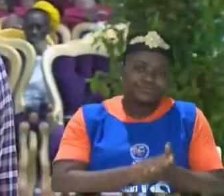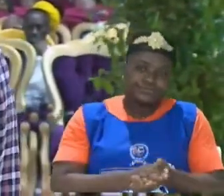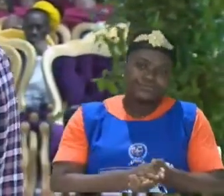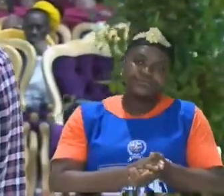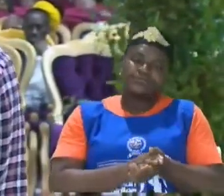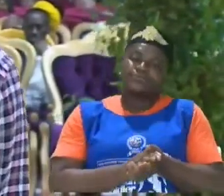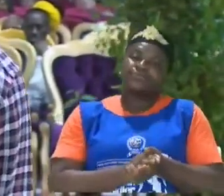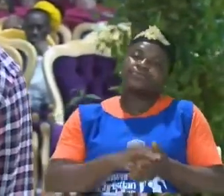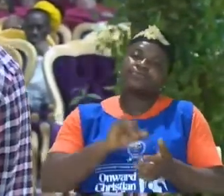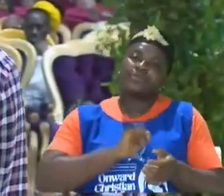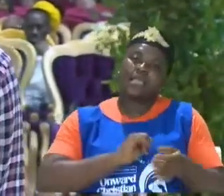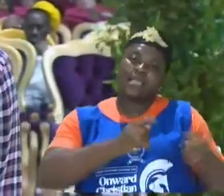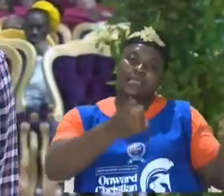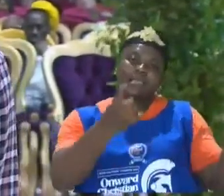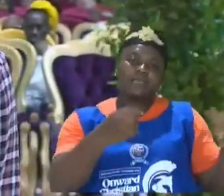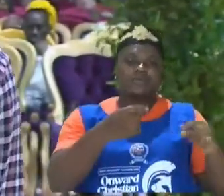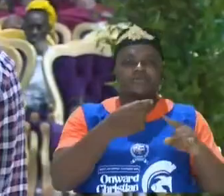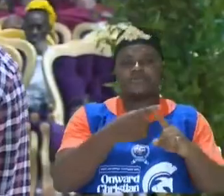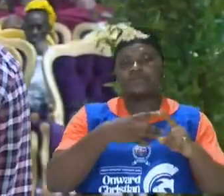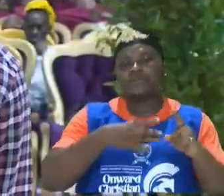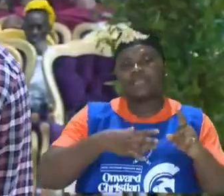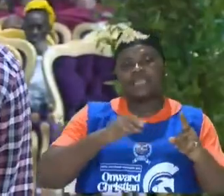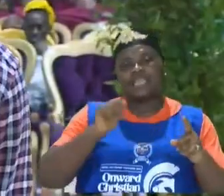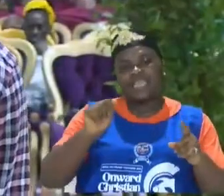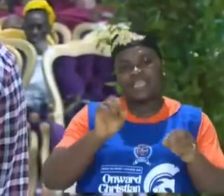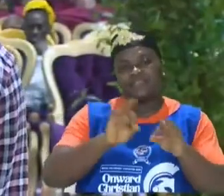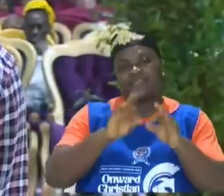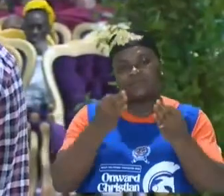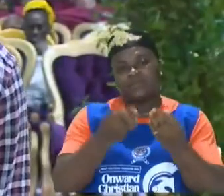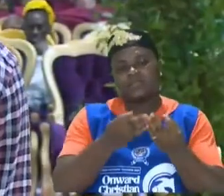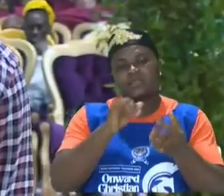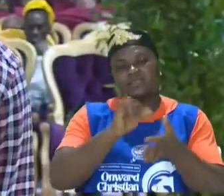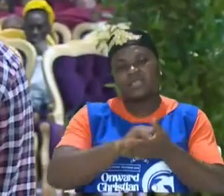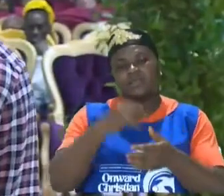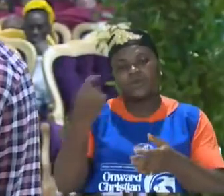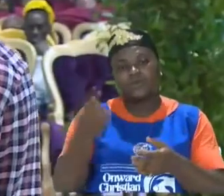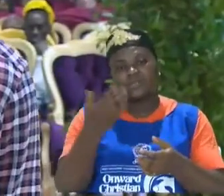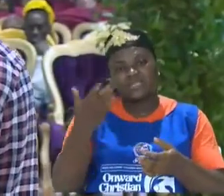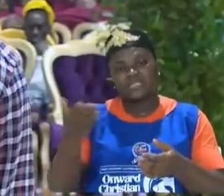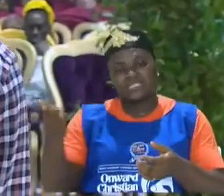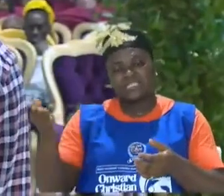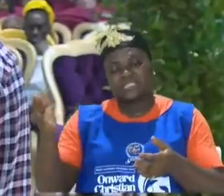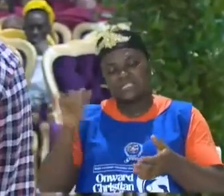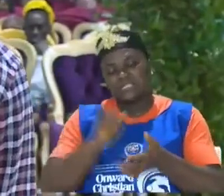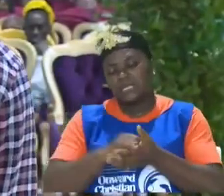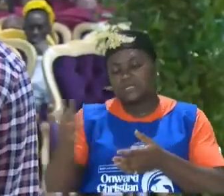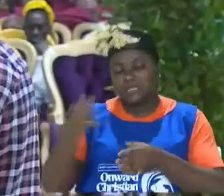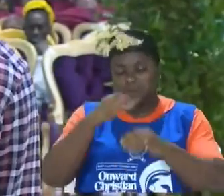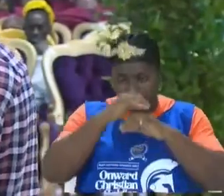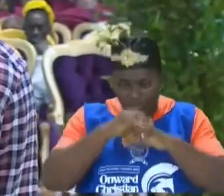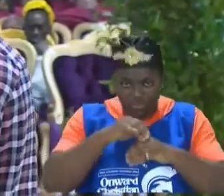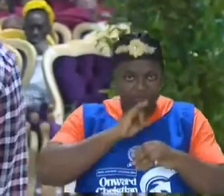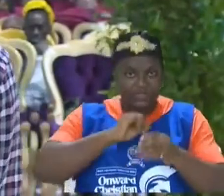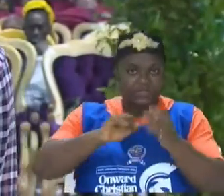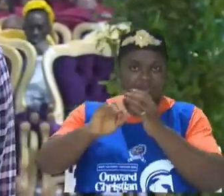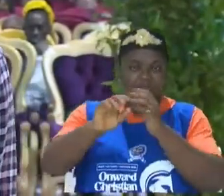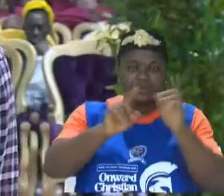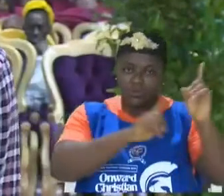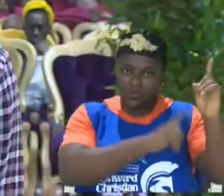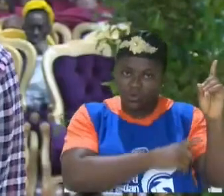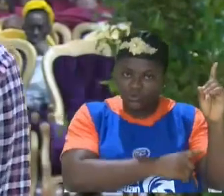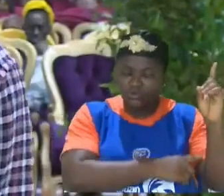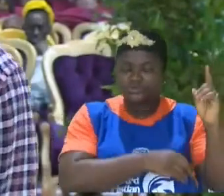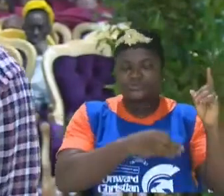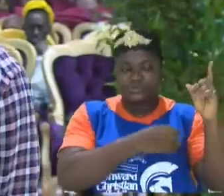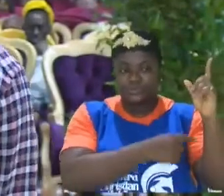I came from a family that the only thing they worship is a god of python and a god of thunder.